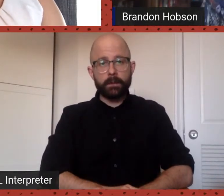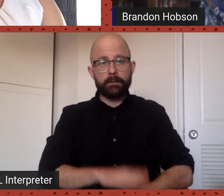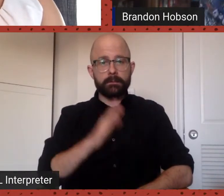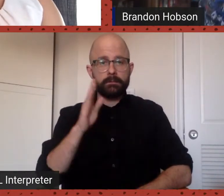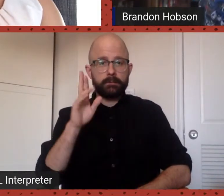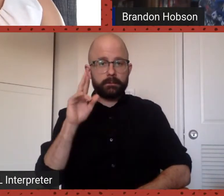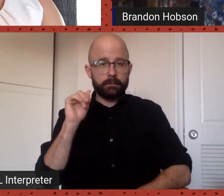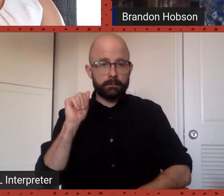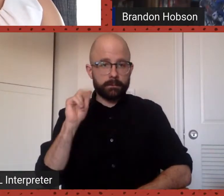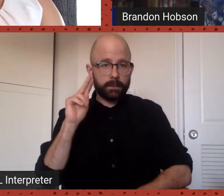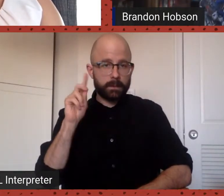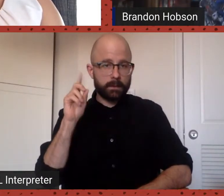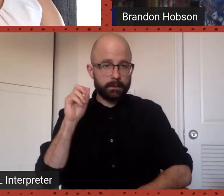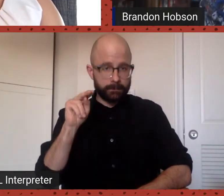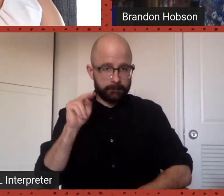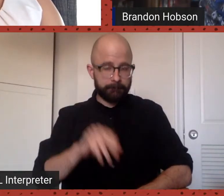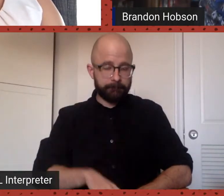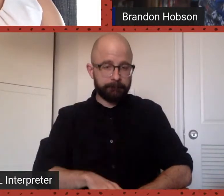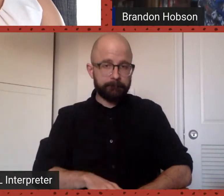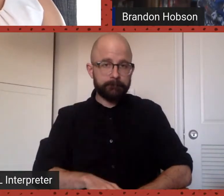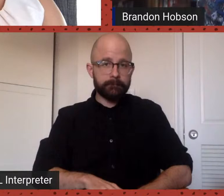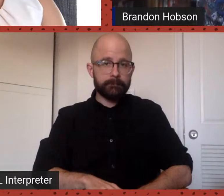Yeah. Um,